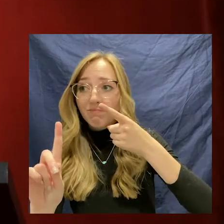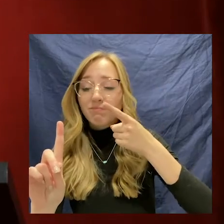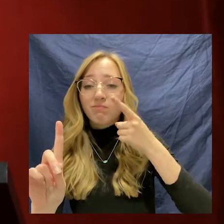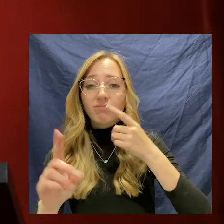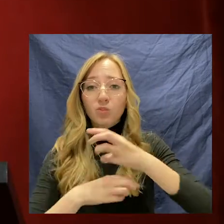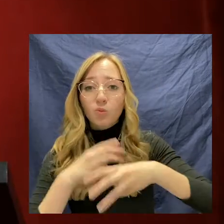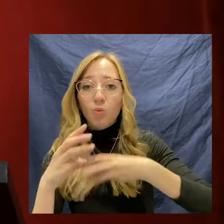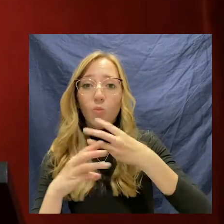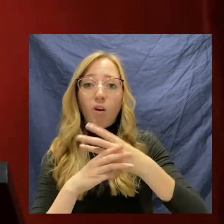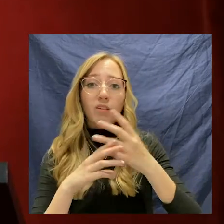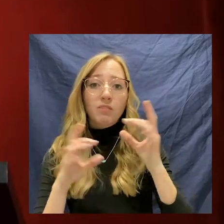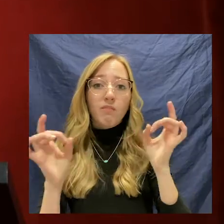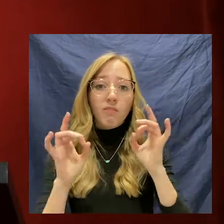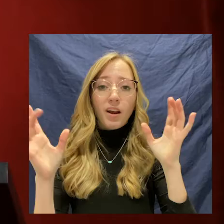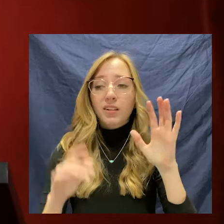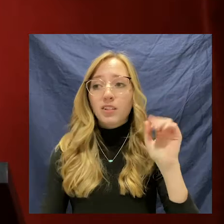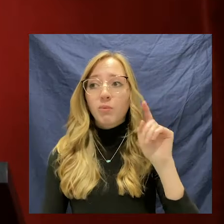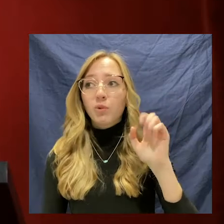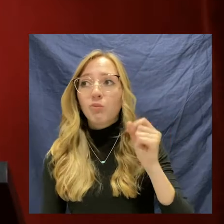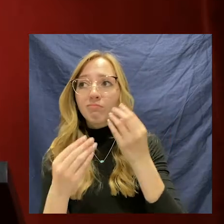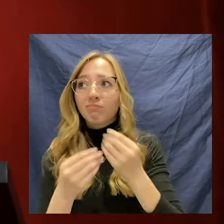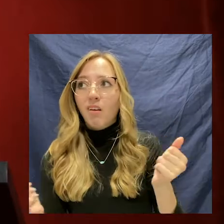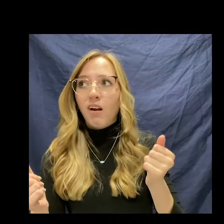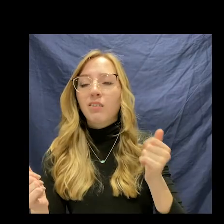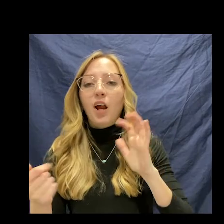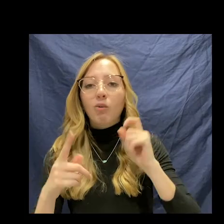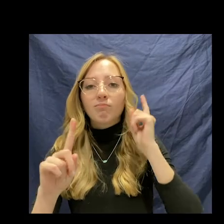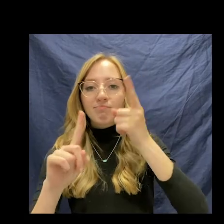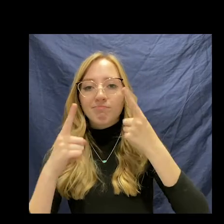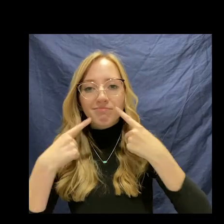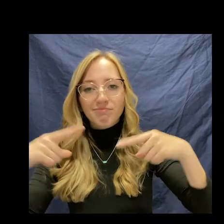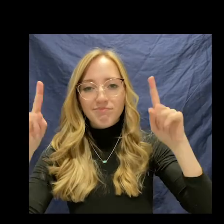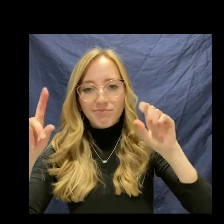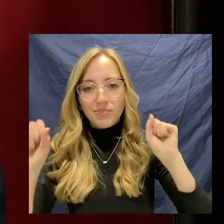of violence and abuse. Thank you.